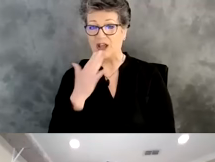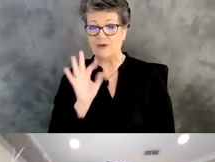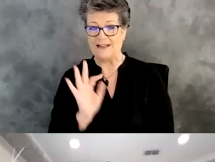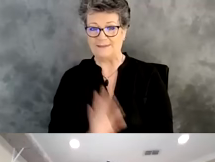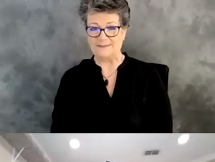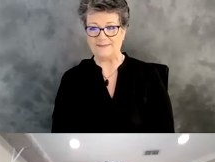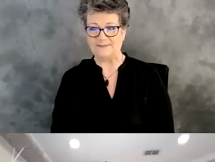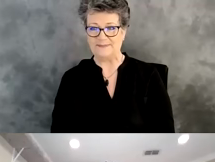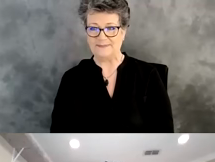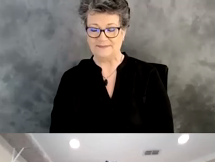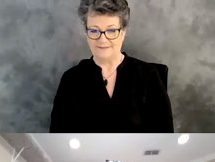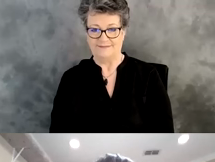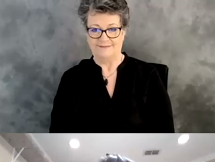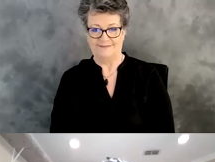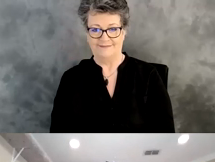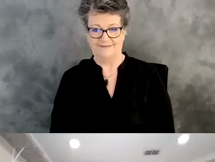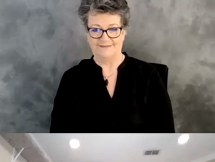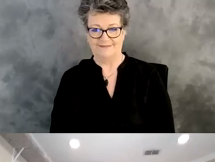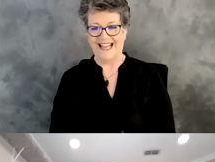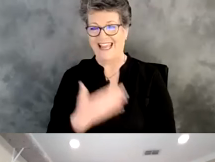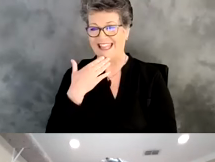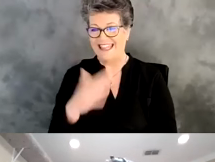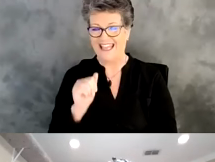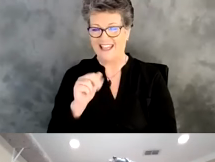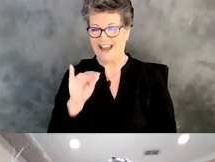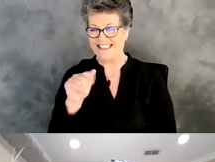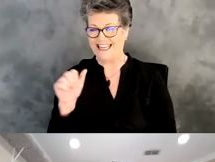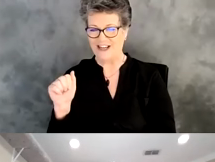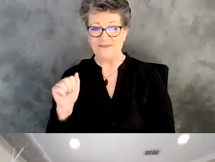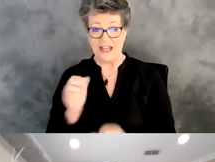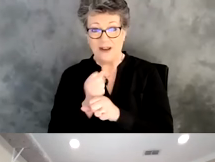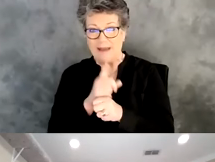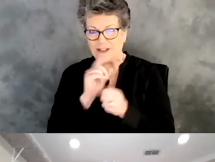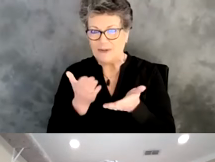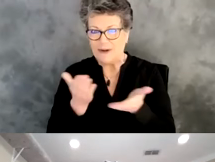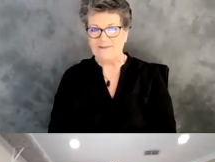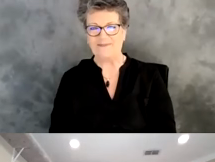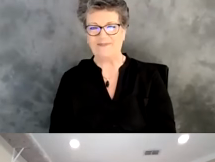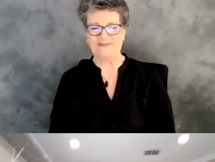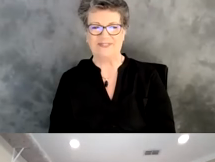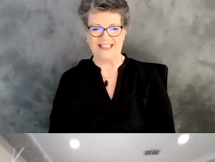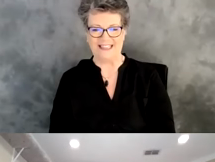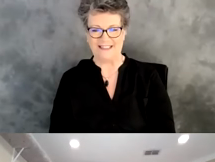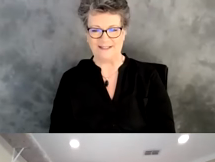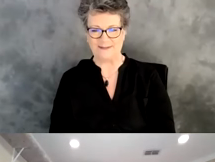much. Okay, thanks, Anastasia. Just wanted to make sure you were taken care of.